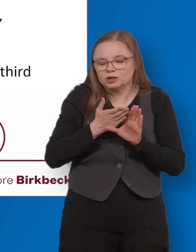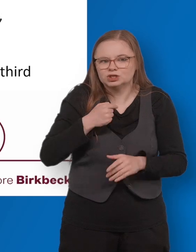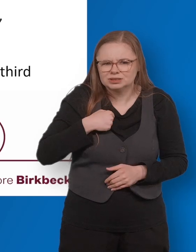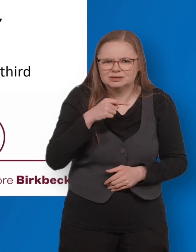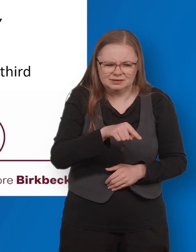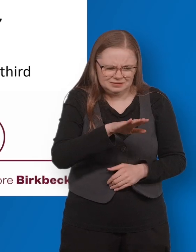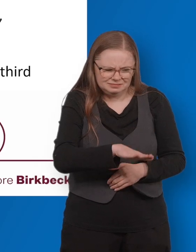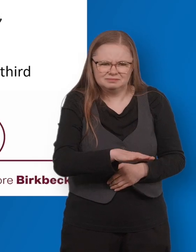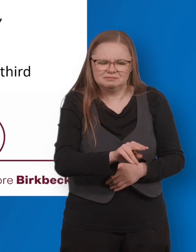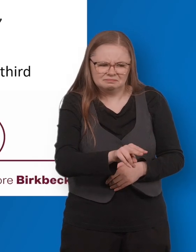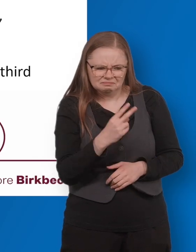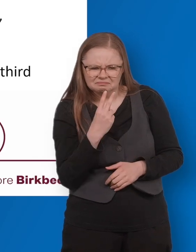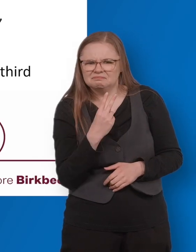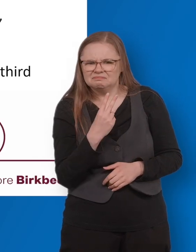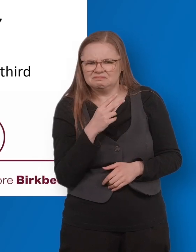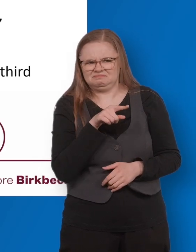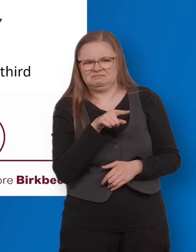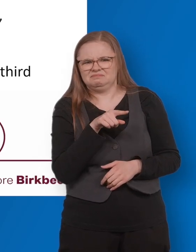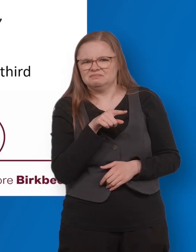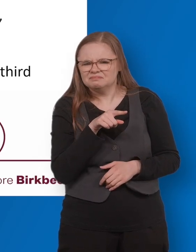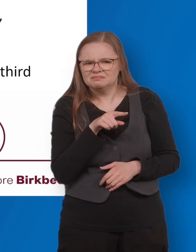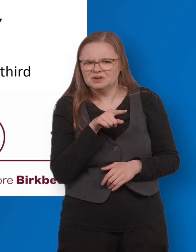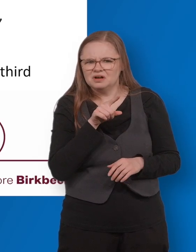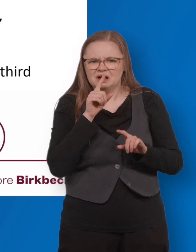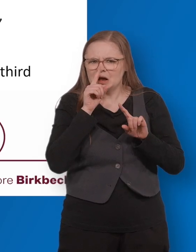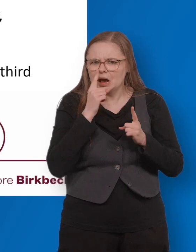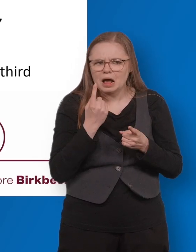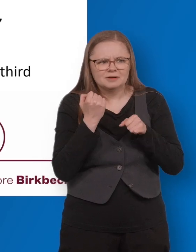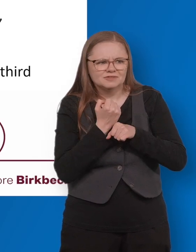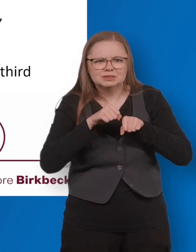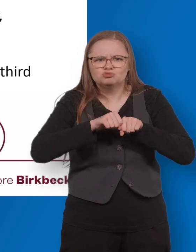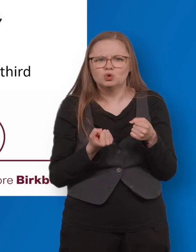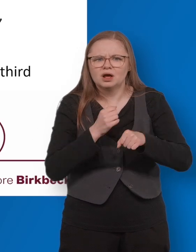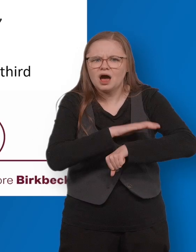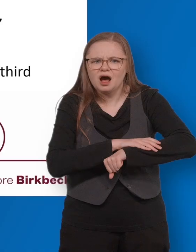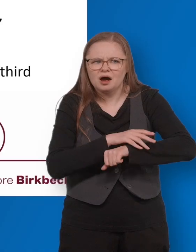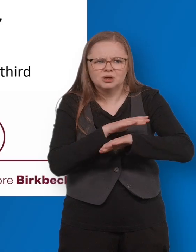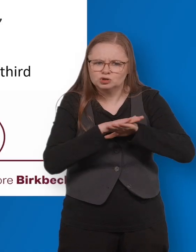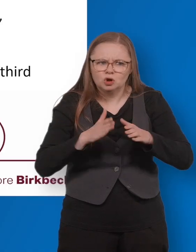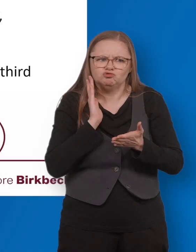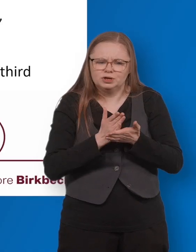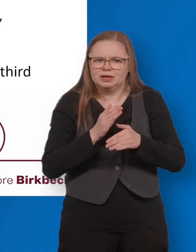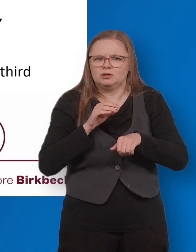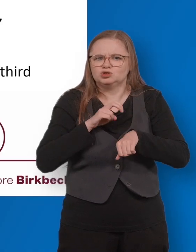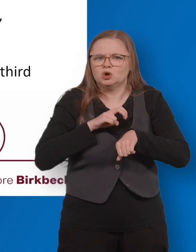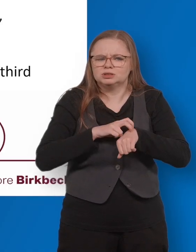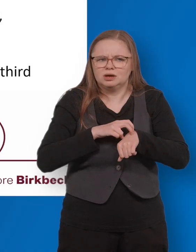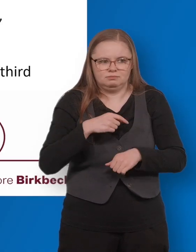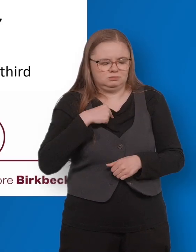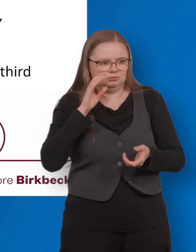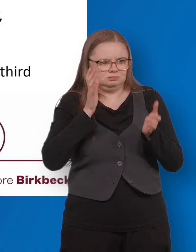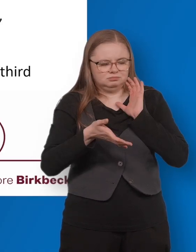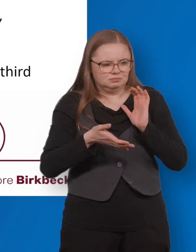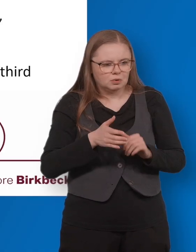at me at disdain and she said, but Mummy, you can't mend broken arms. You're not a real doctor. And I